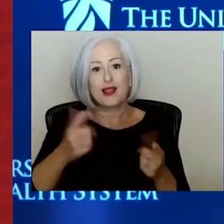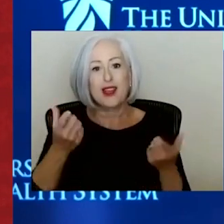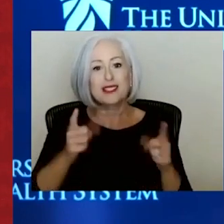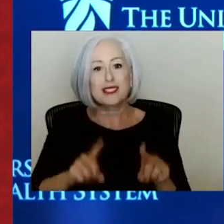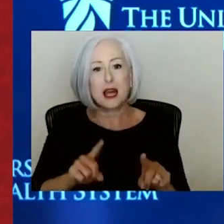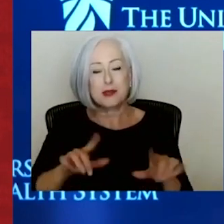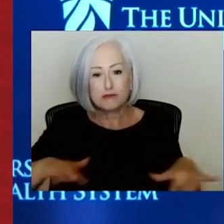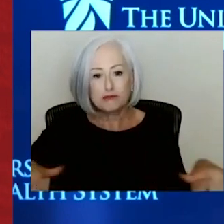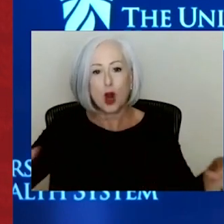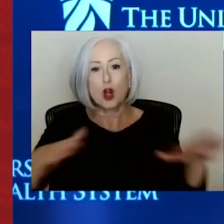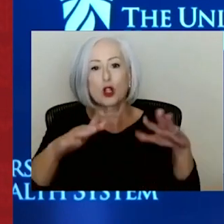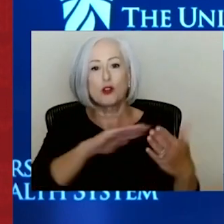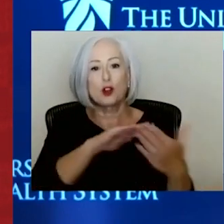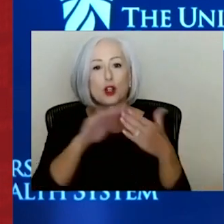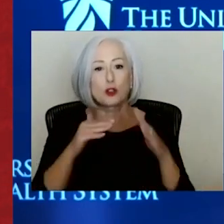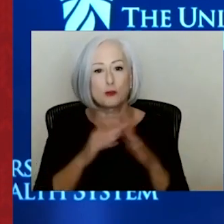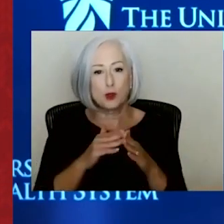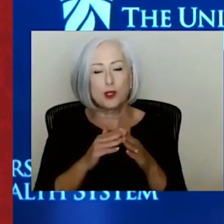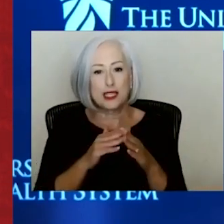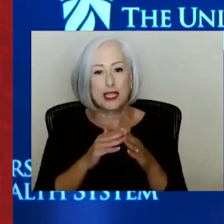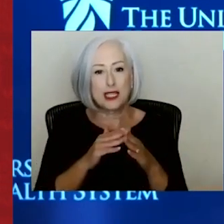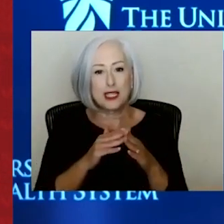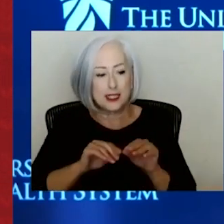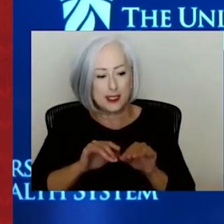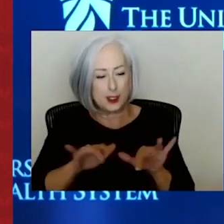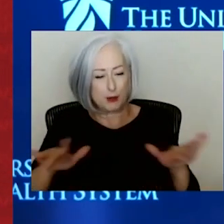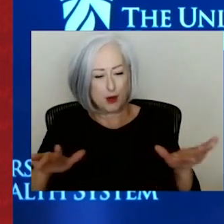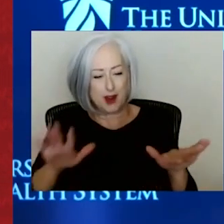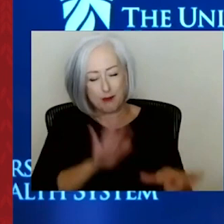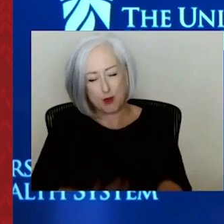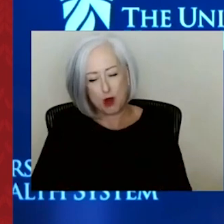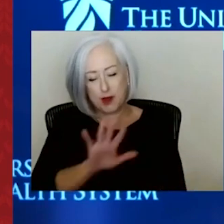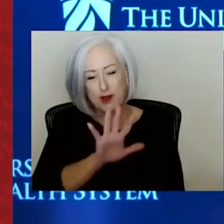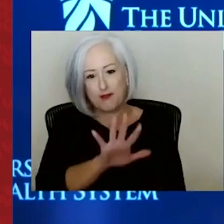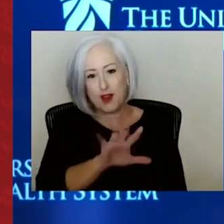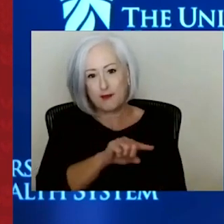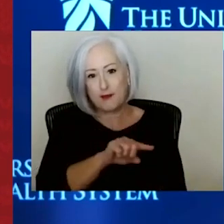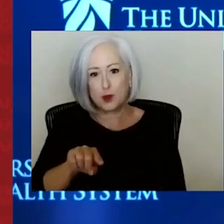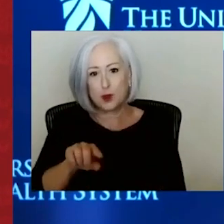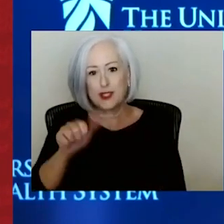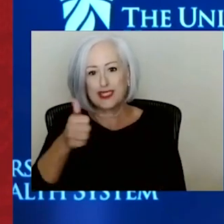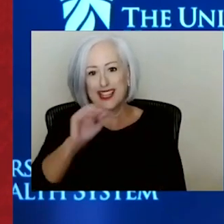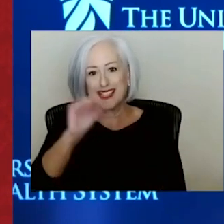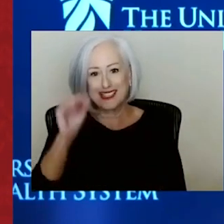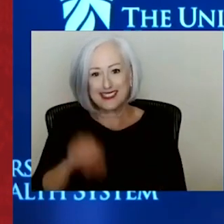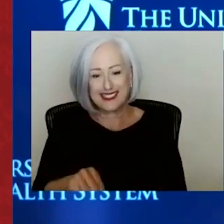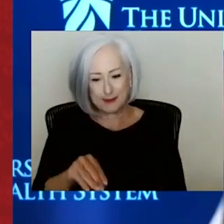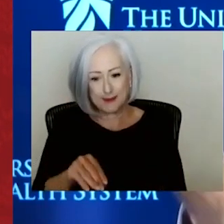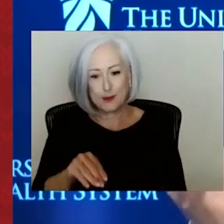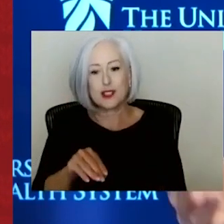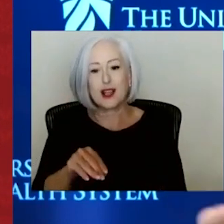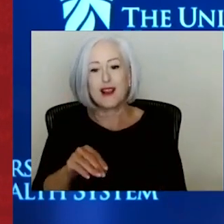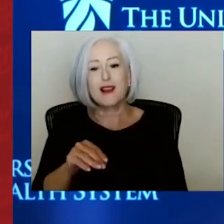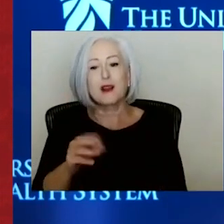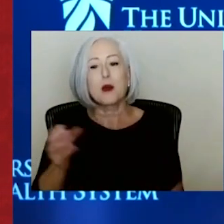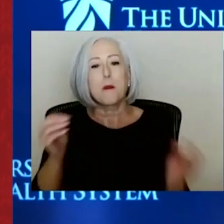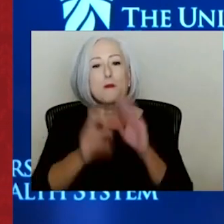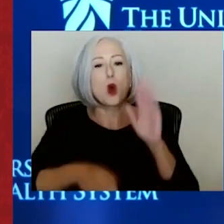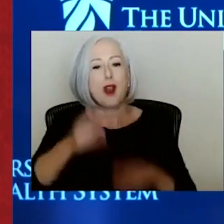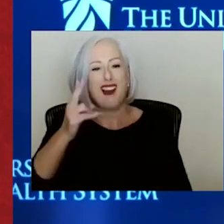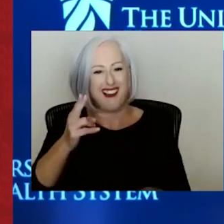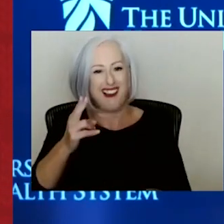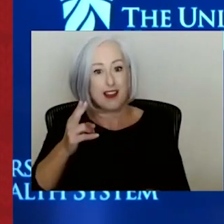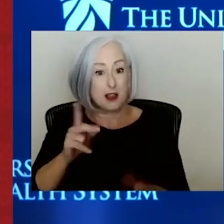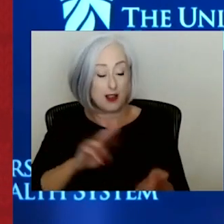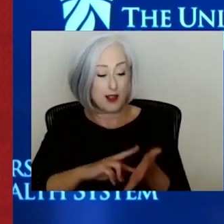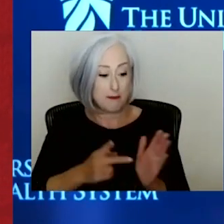the true community spread rate is between 5 and 10 times higher than that. So if we're at 100 per 100,000, the real number is